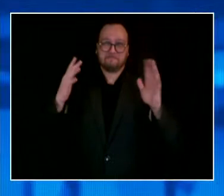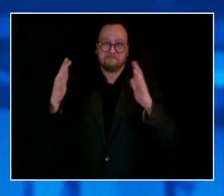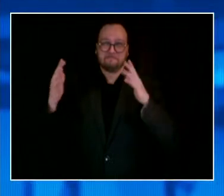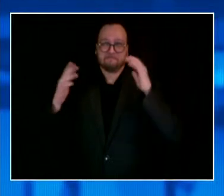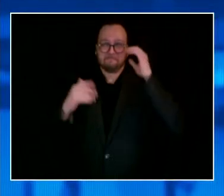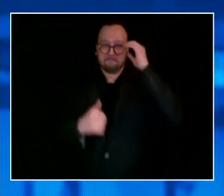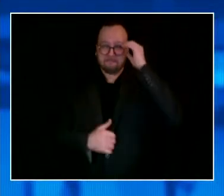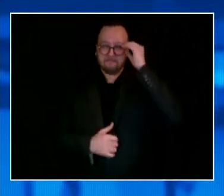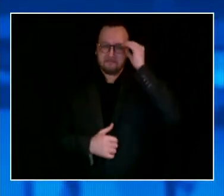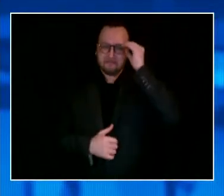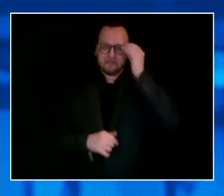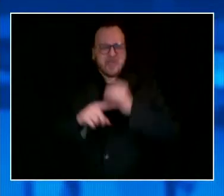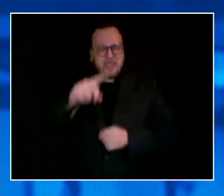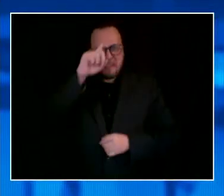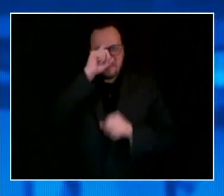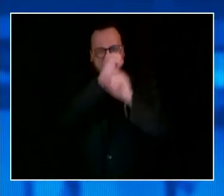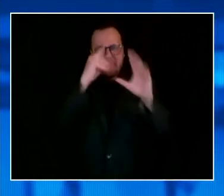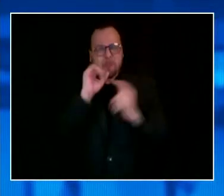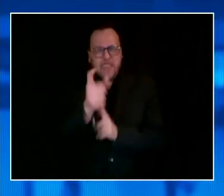Just think about that for a moment.